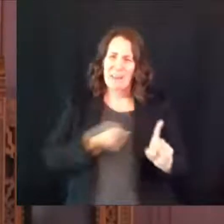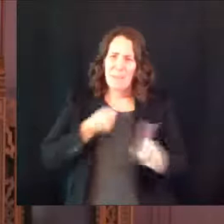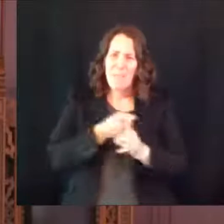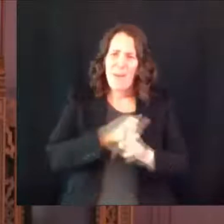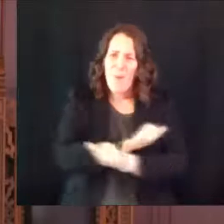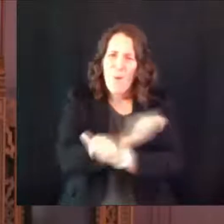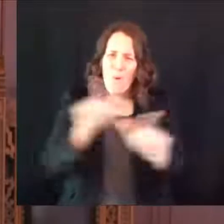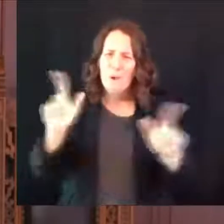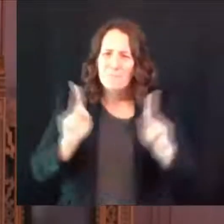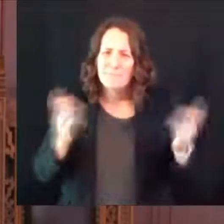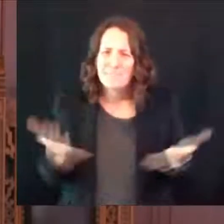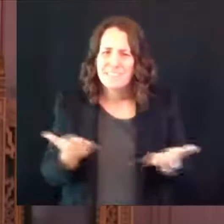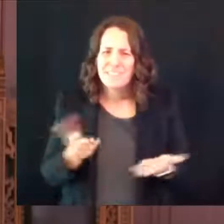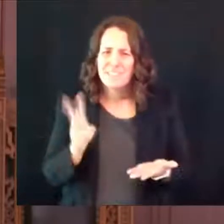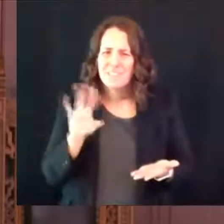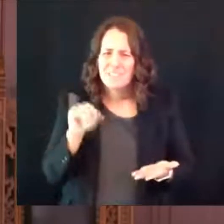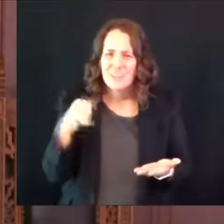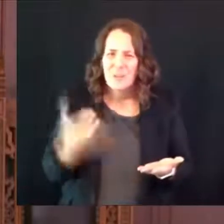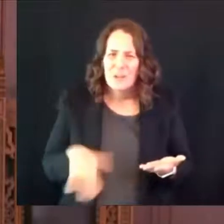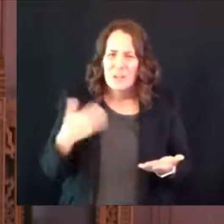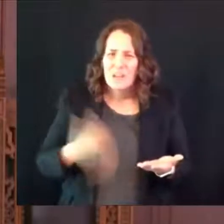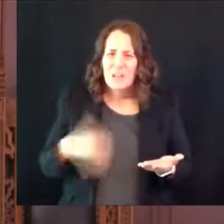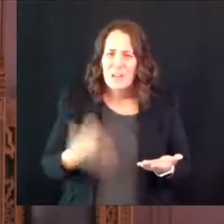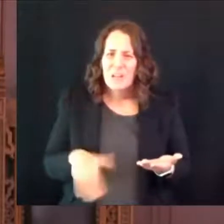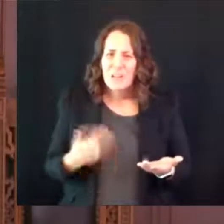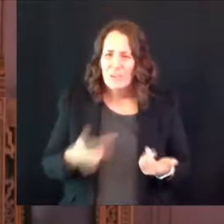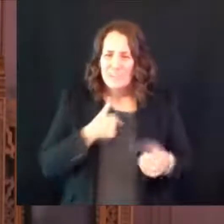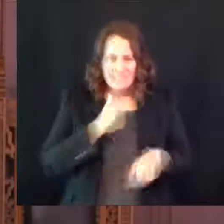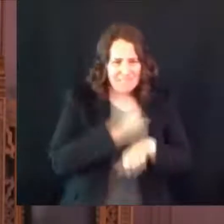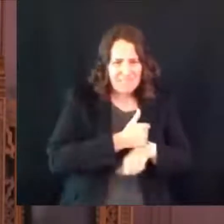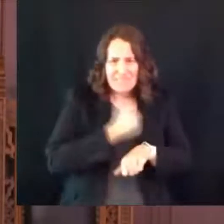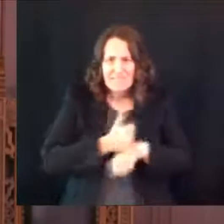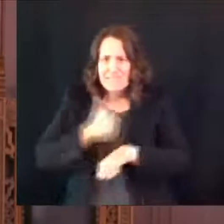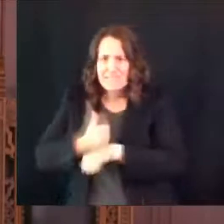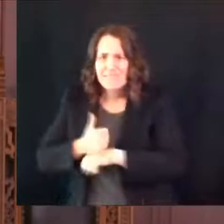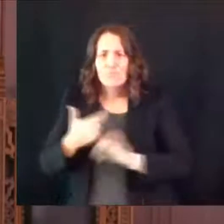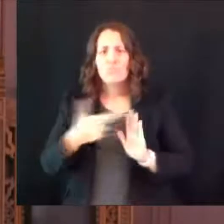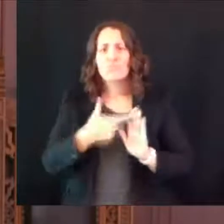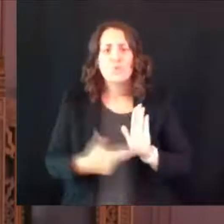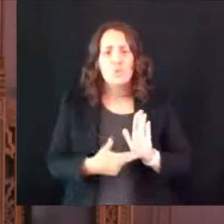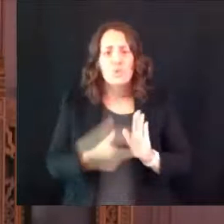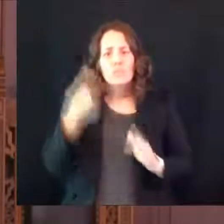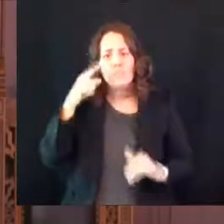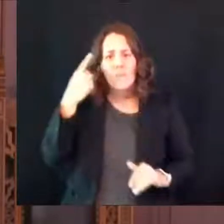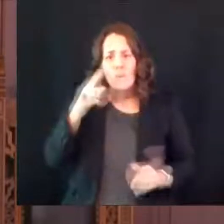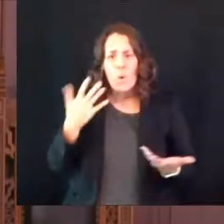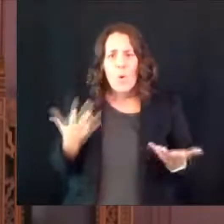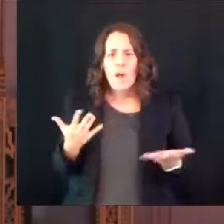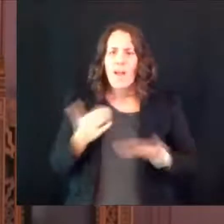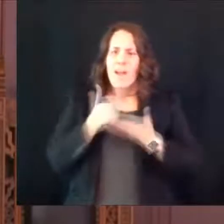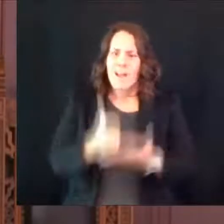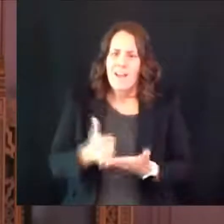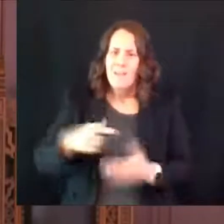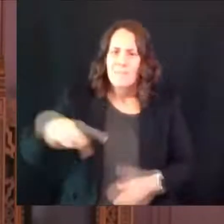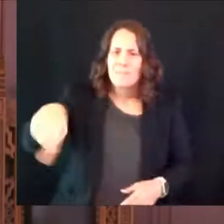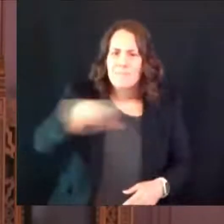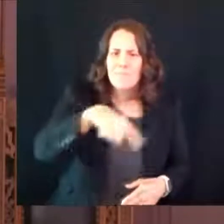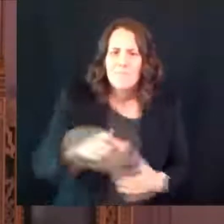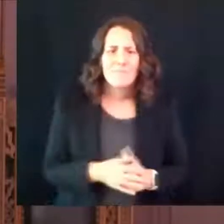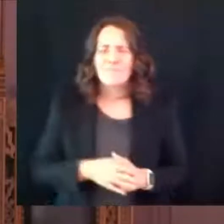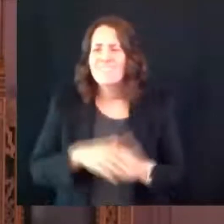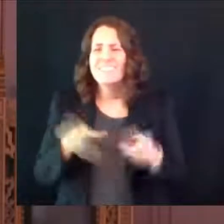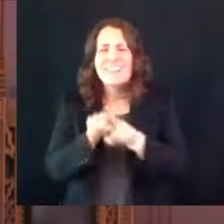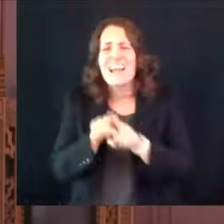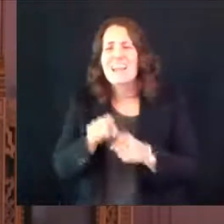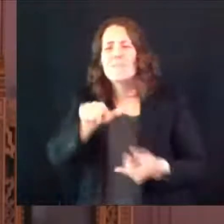limiting rules about how many deer you can harvest every deer season. There's limits on how fast people should be able to